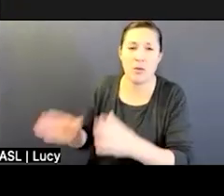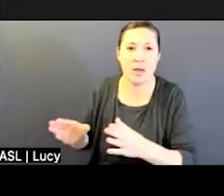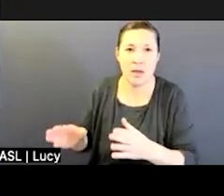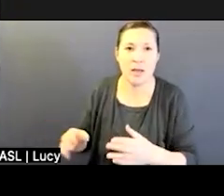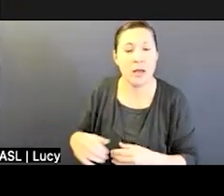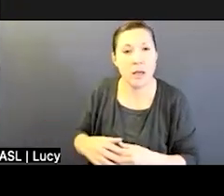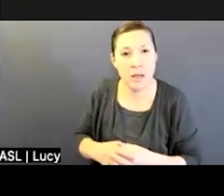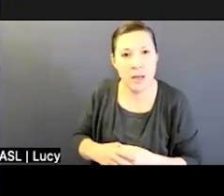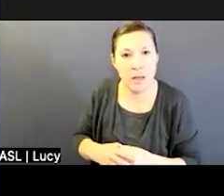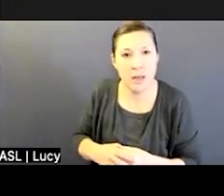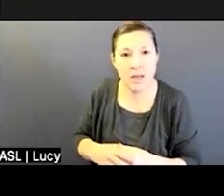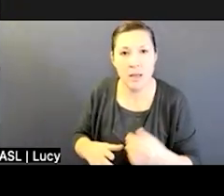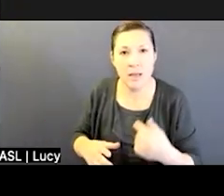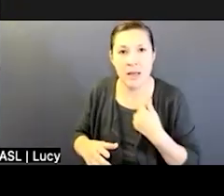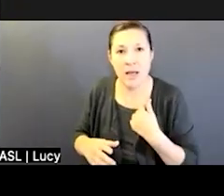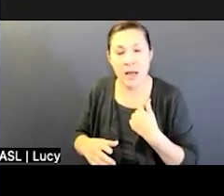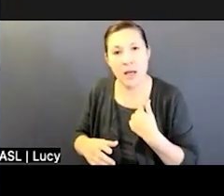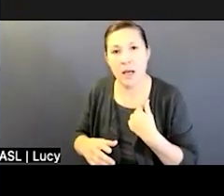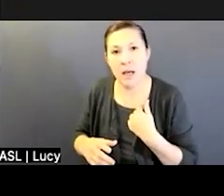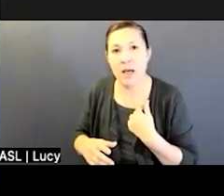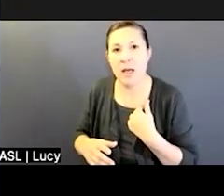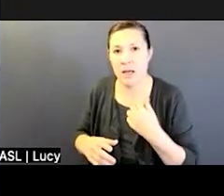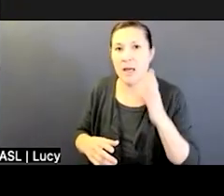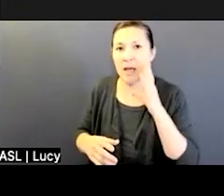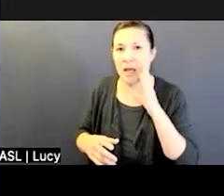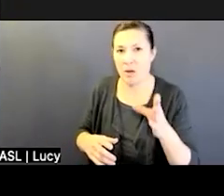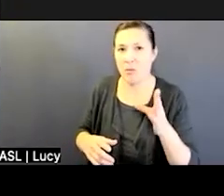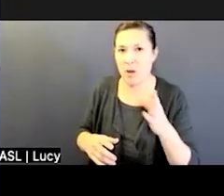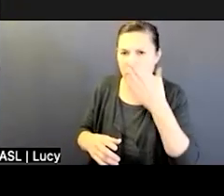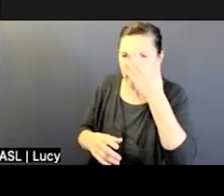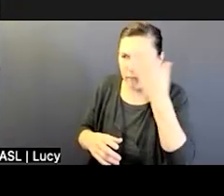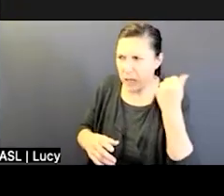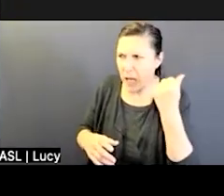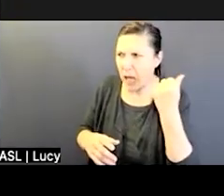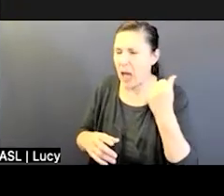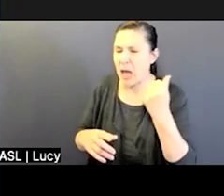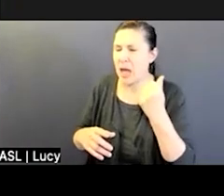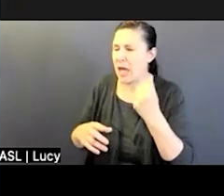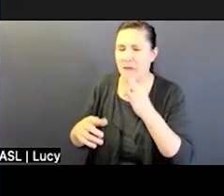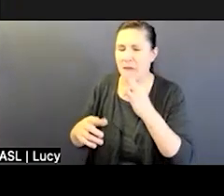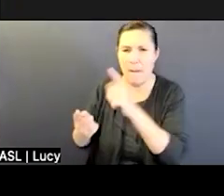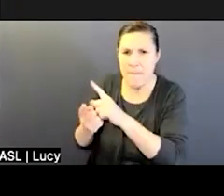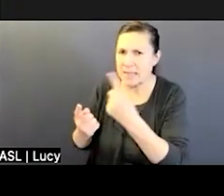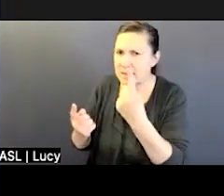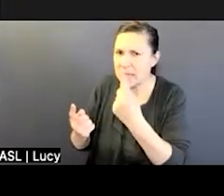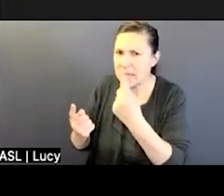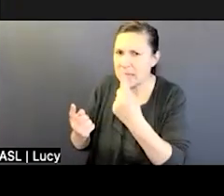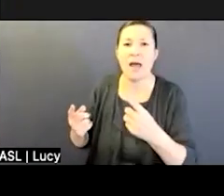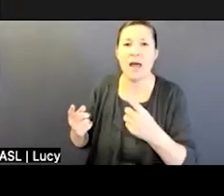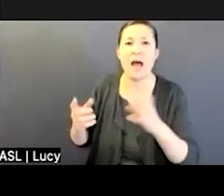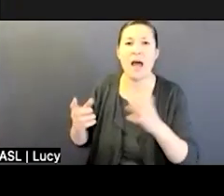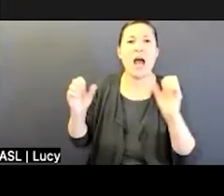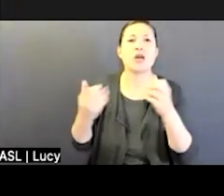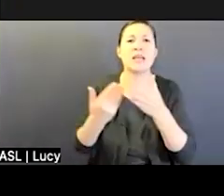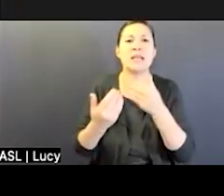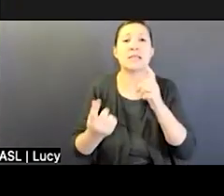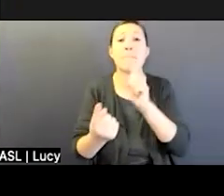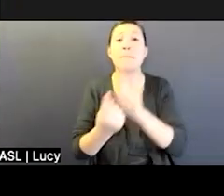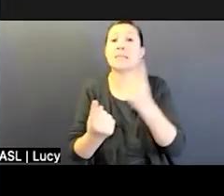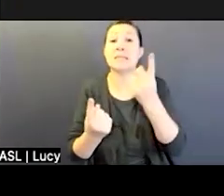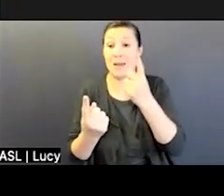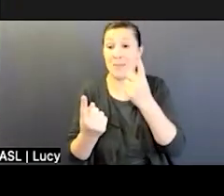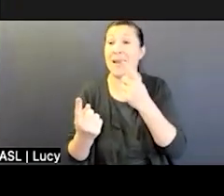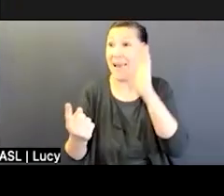I stopped being embarrassed. I'm like, Yeah, I'm yeah. sorry, who are you? I can meet someone and then turn around and say, hi, my name's Kim.